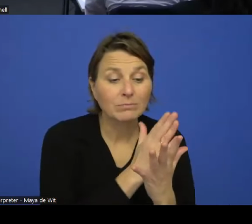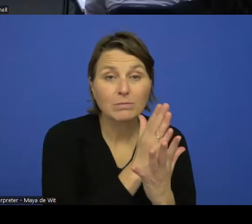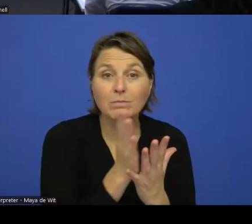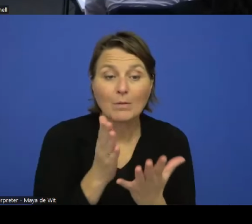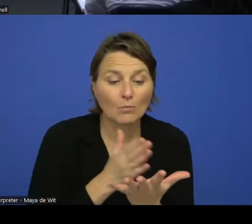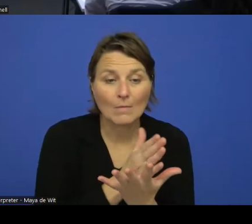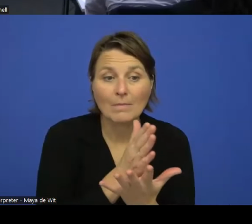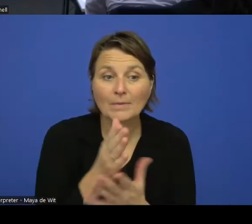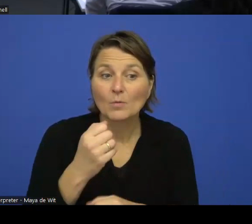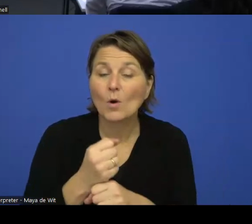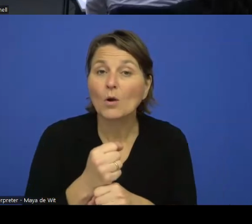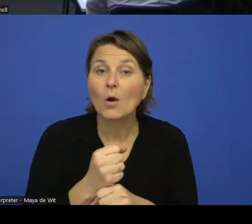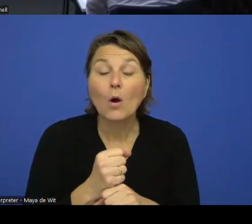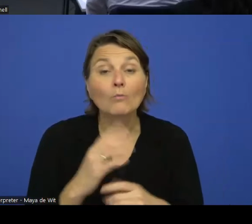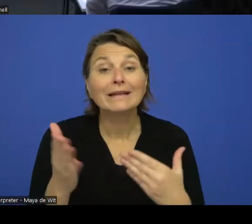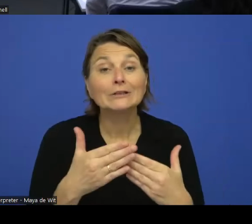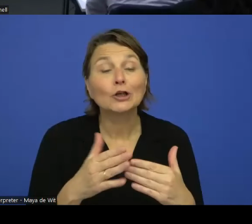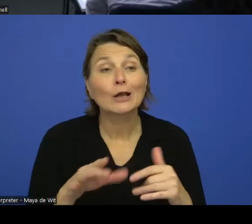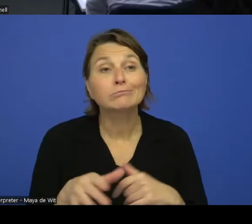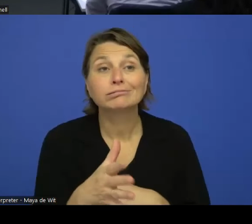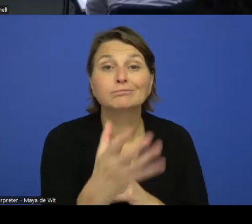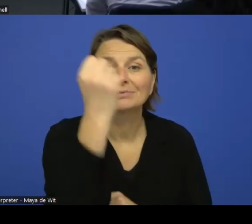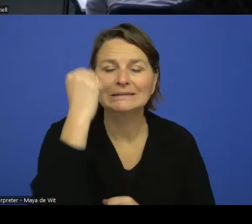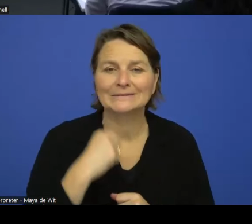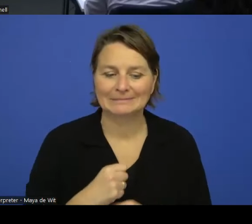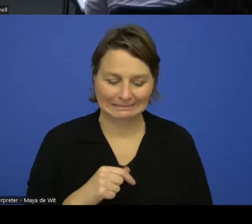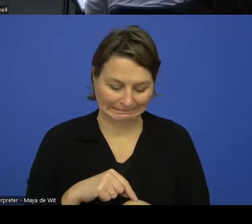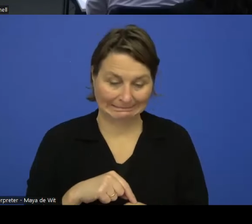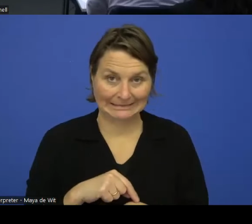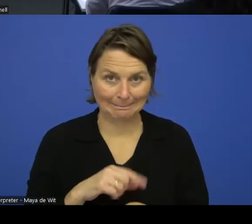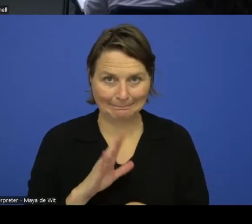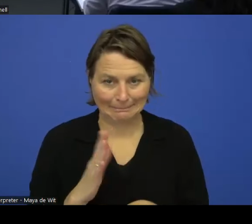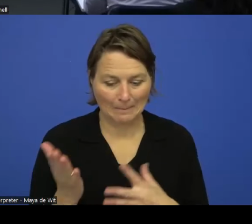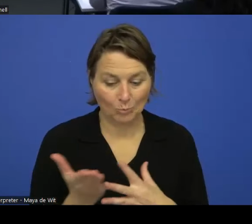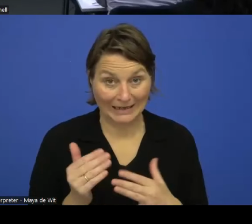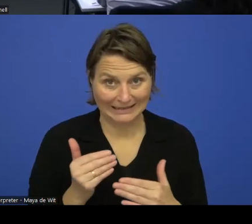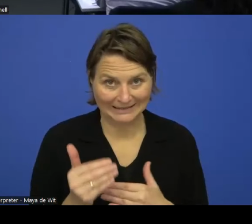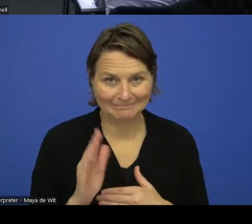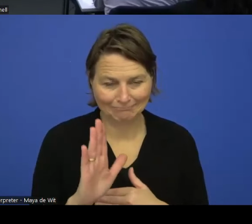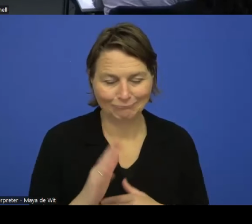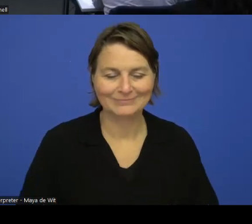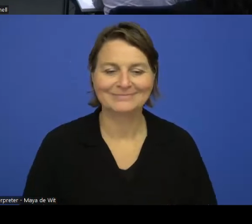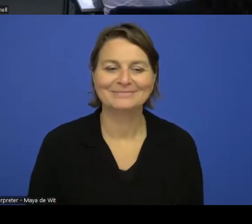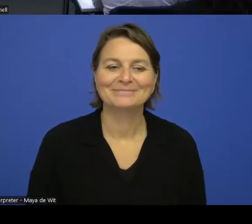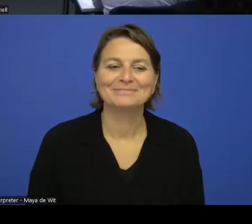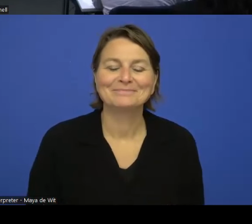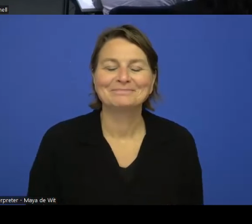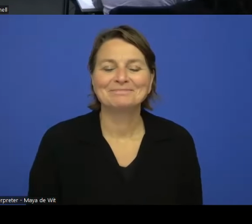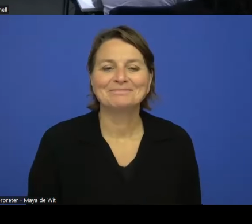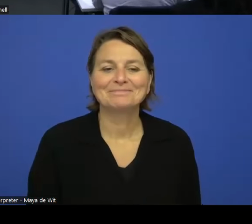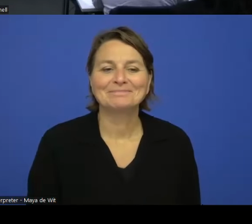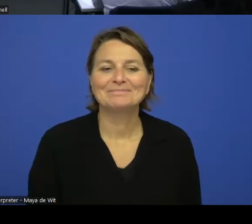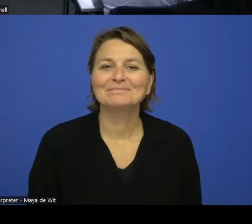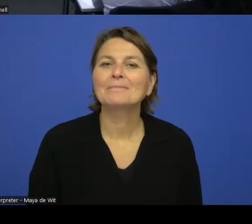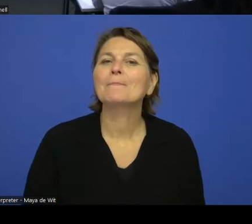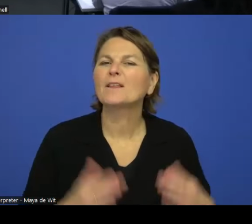break time, so I shall be brief. I'll just say it's dead easy, and then we can go. Yeah, everyone has there's